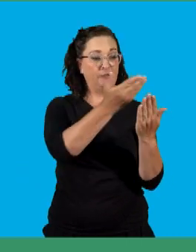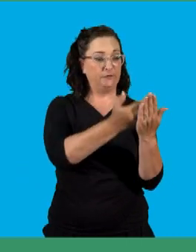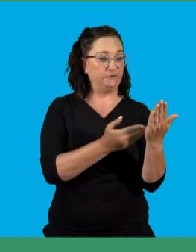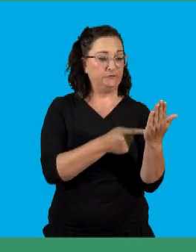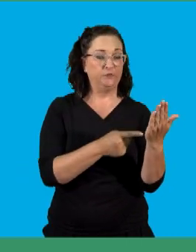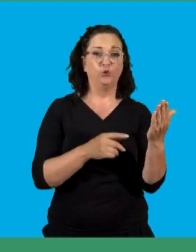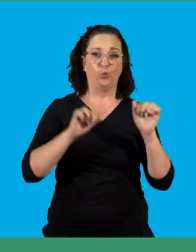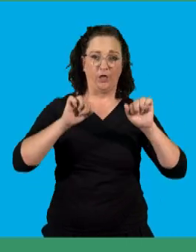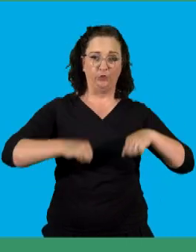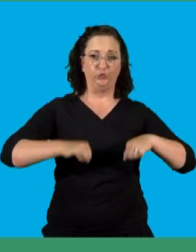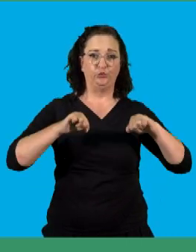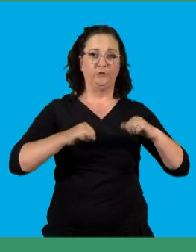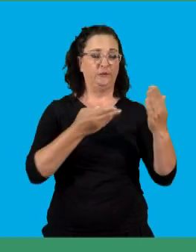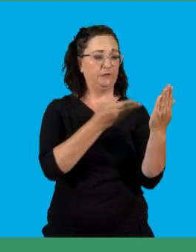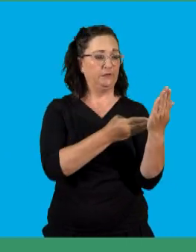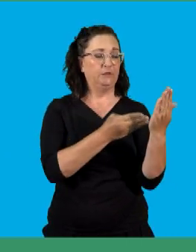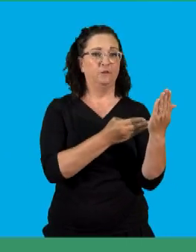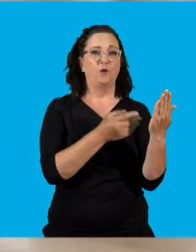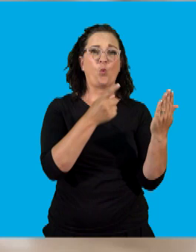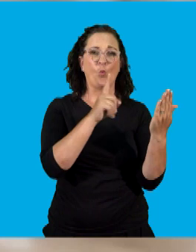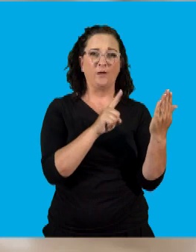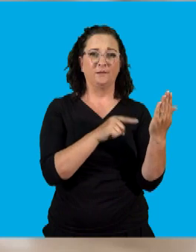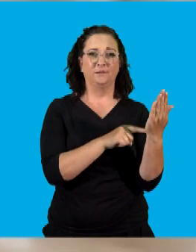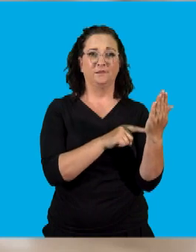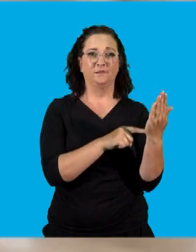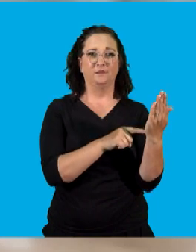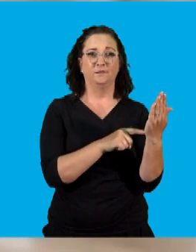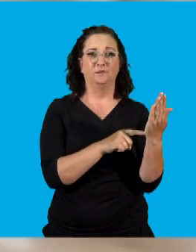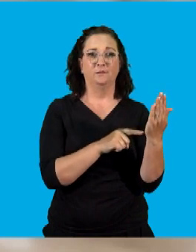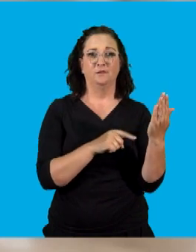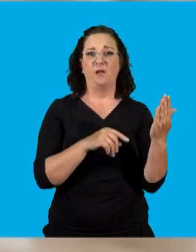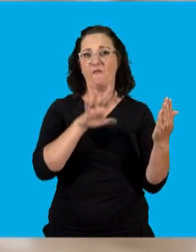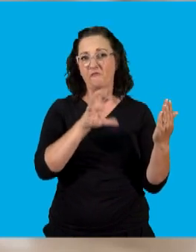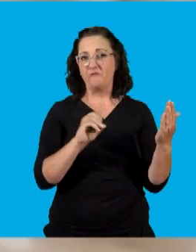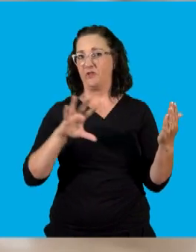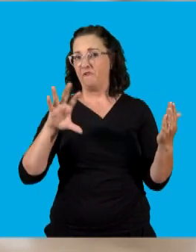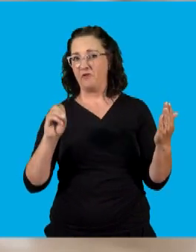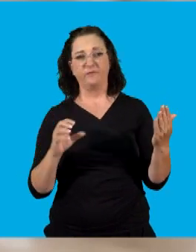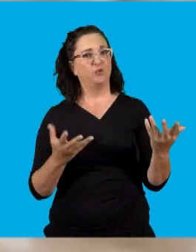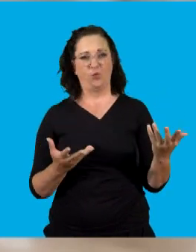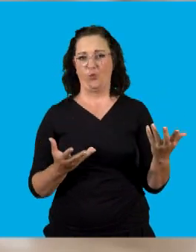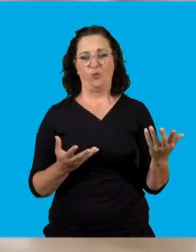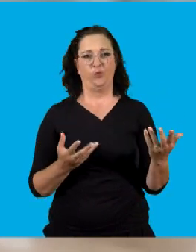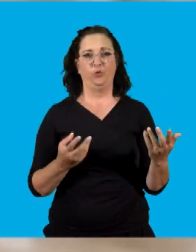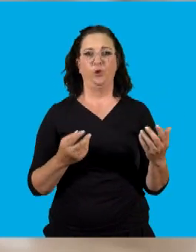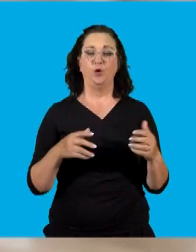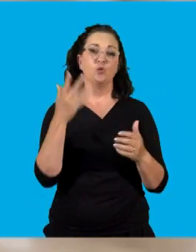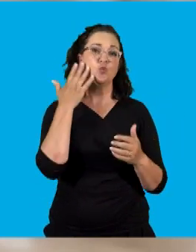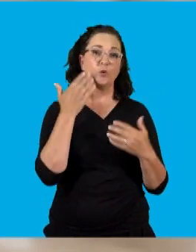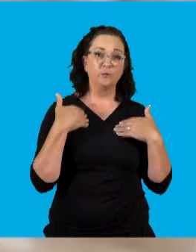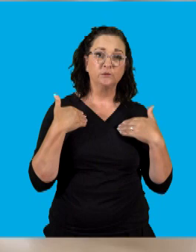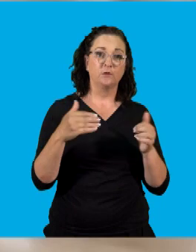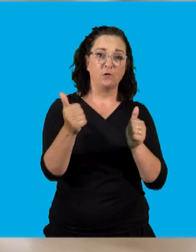agreed upon as partners when we started a partnership agreement. It doesn't go as 50-50. We decide when we